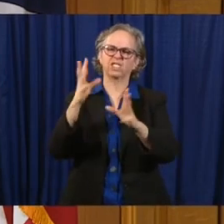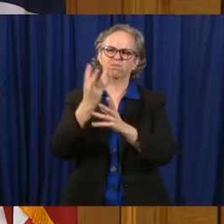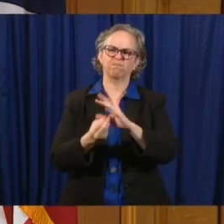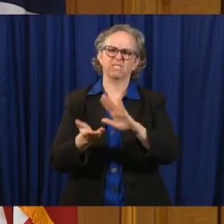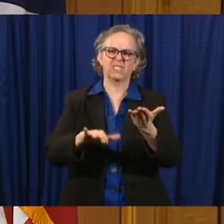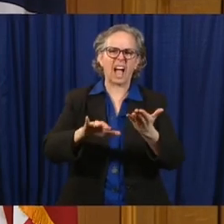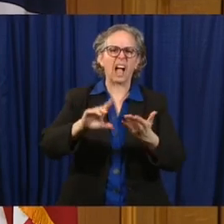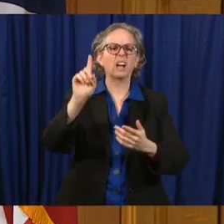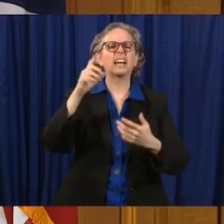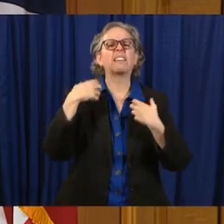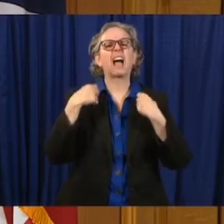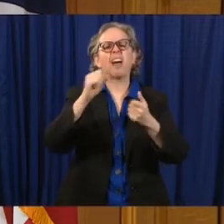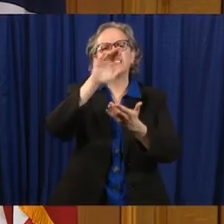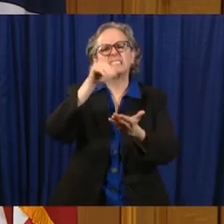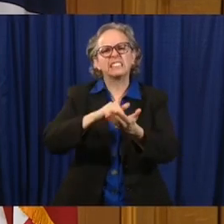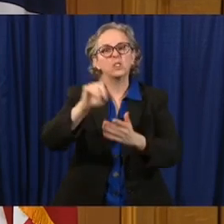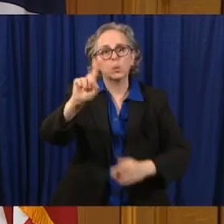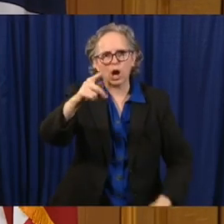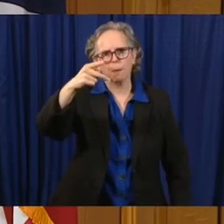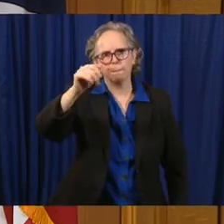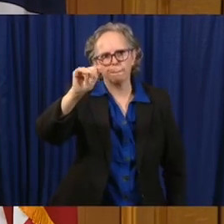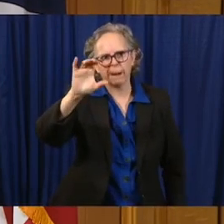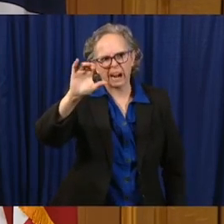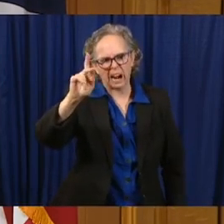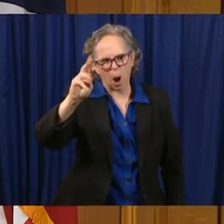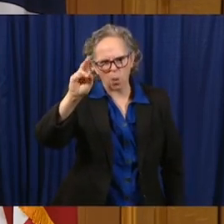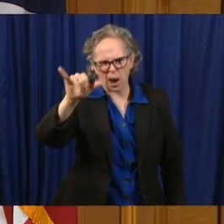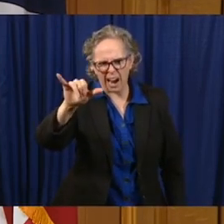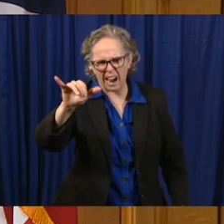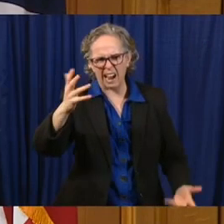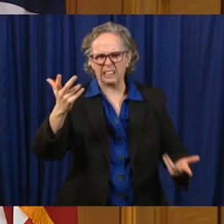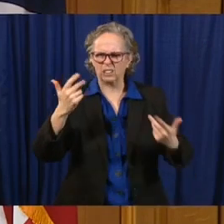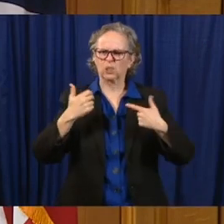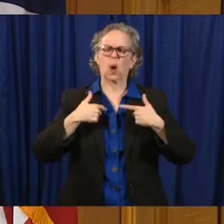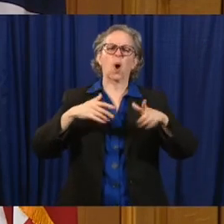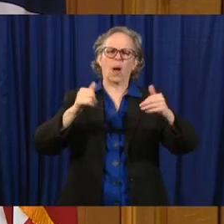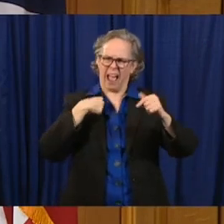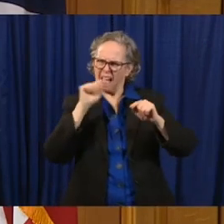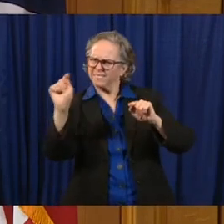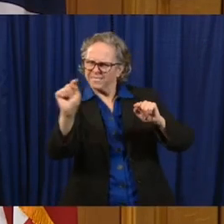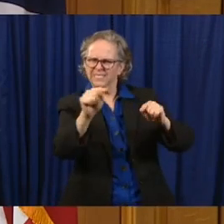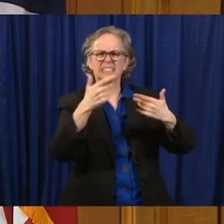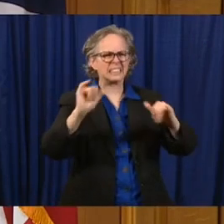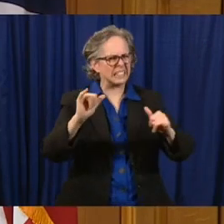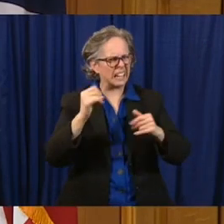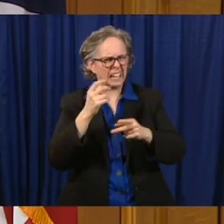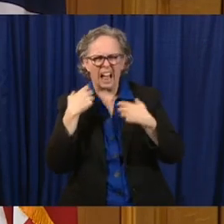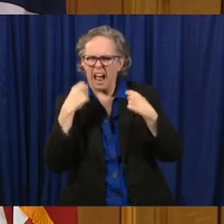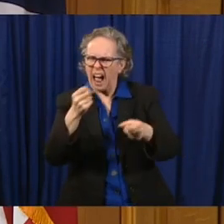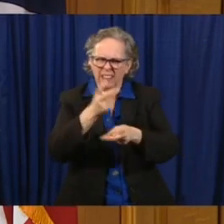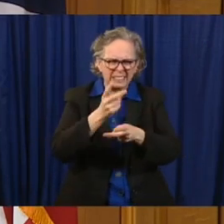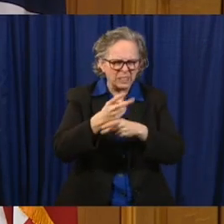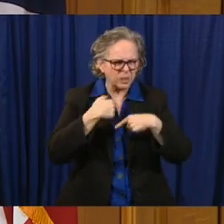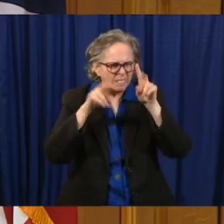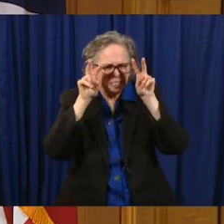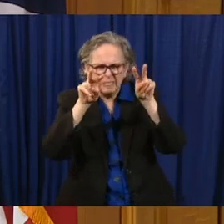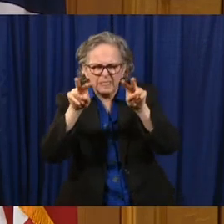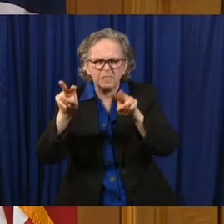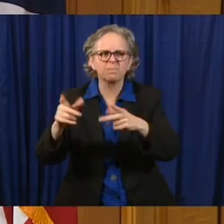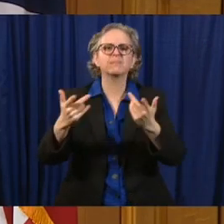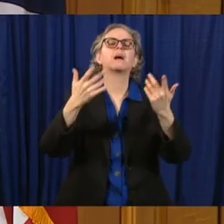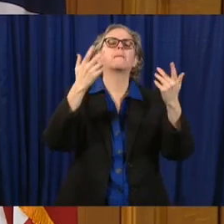away this weekend. He had been tested for COVID-19 prior to his death, and those test results came in today confirming that